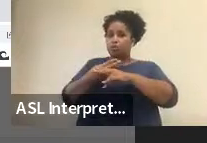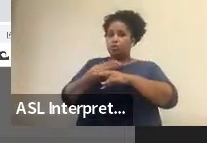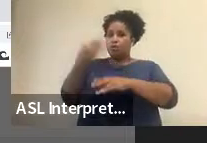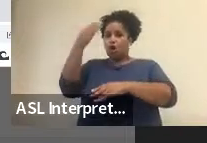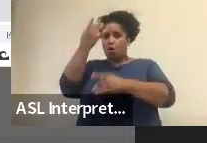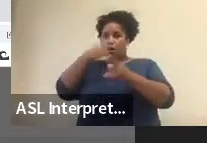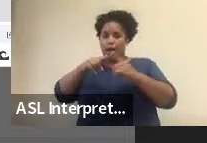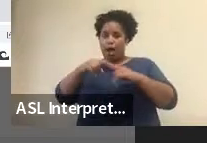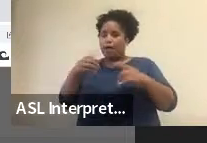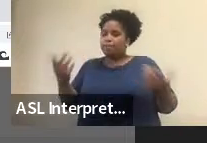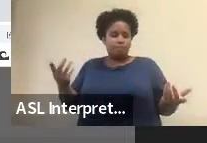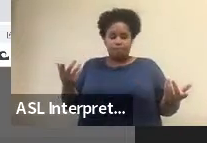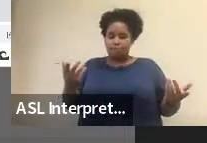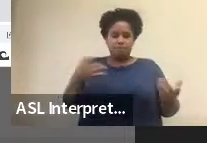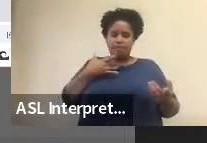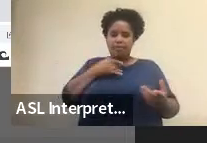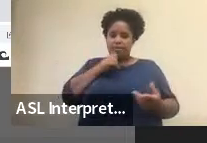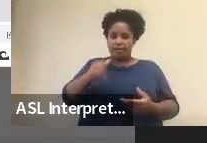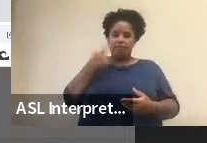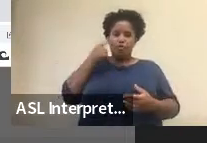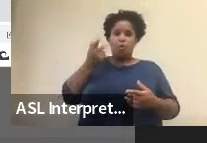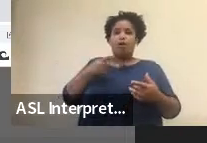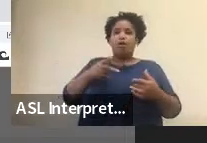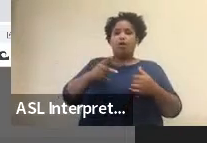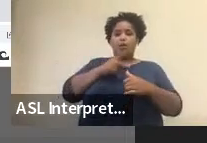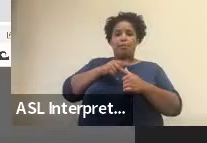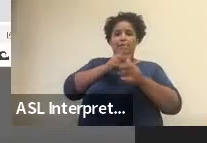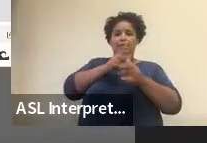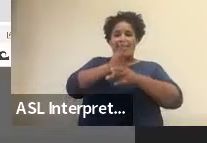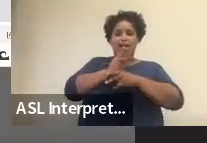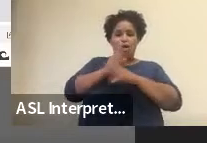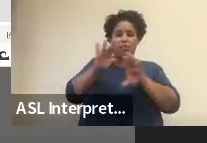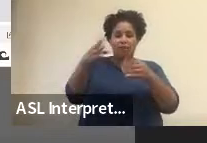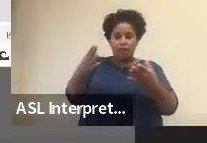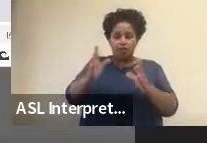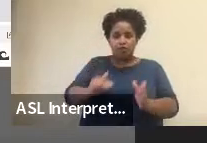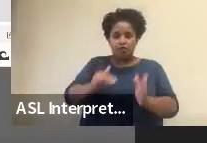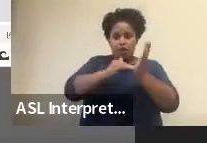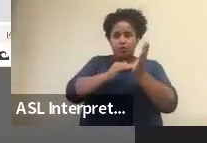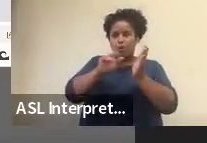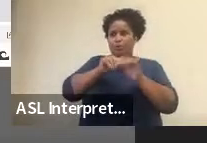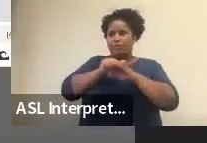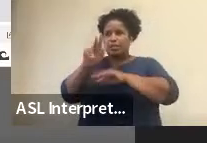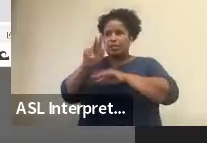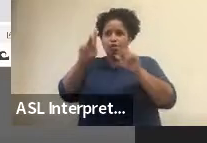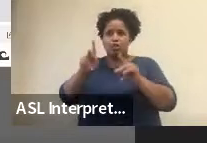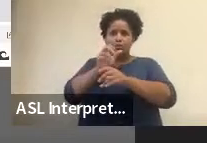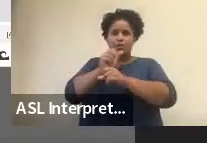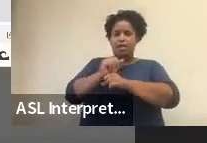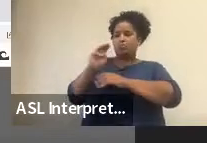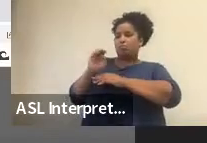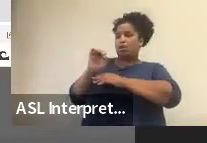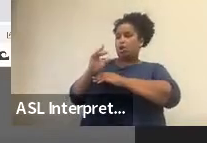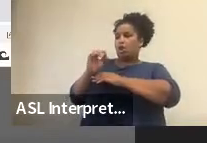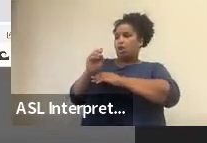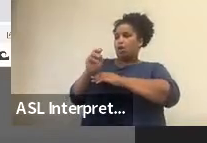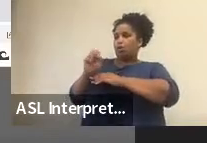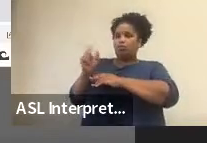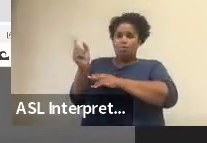about, or even for primary care providers, if they even know where to send somebody to get monoclonals, for